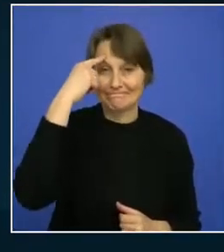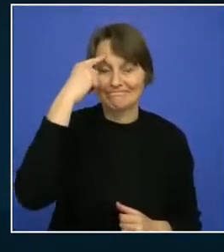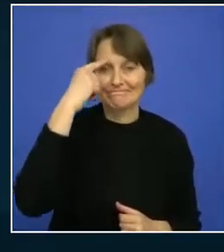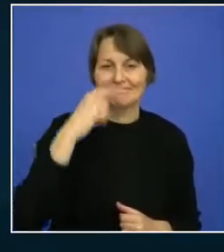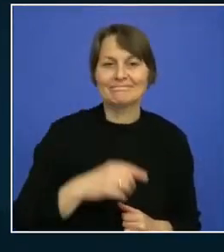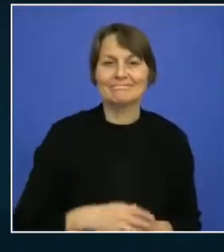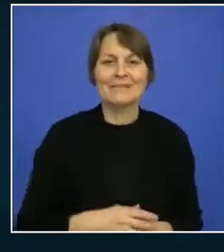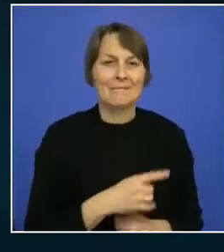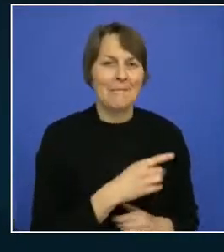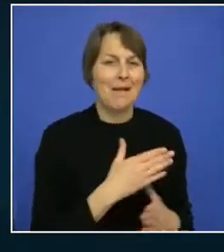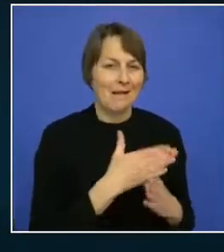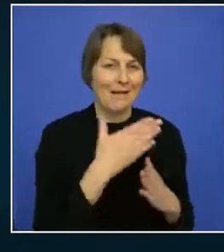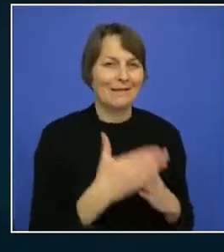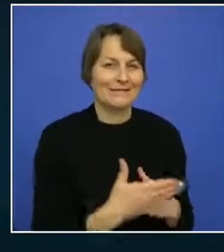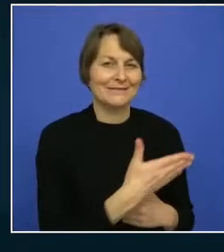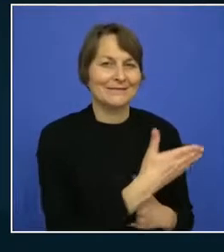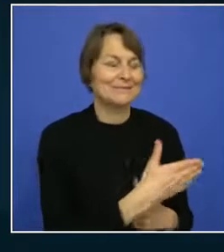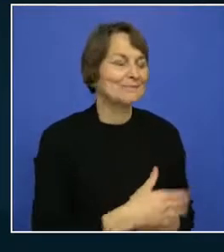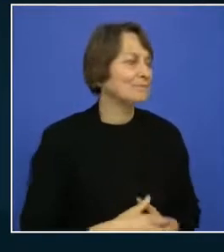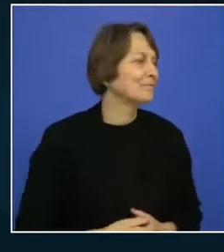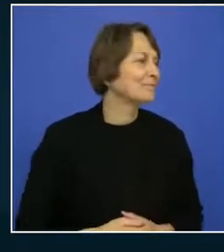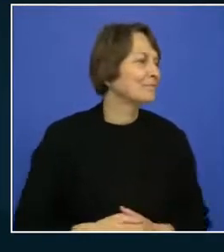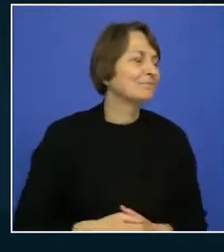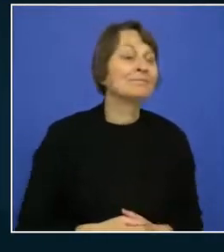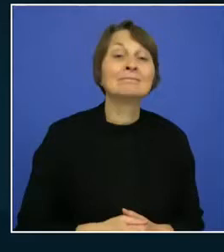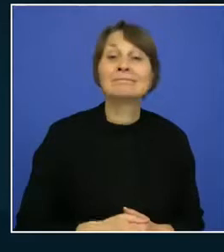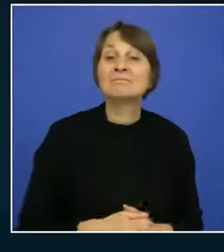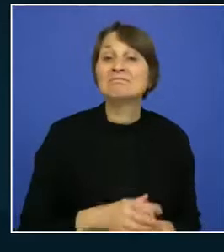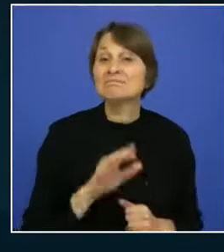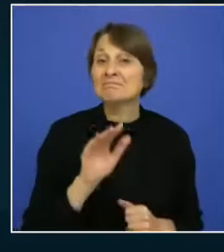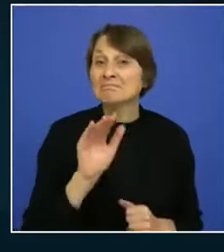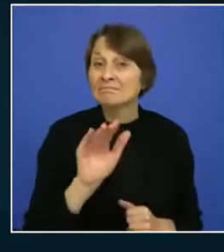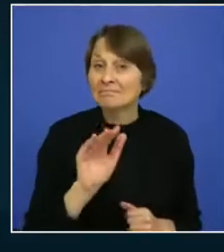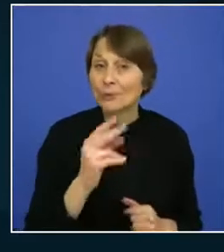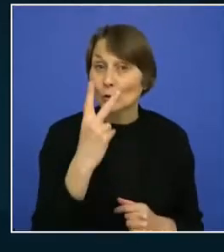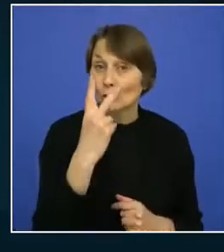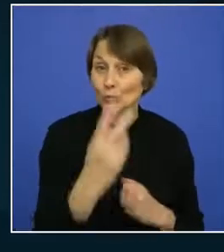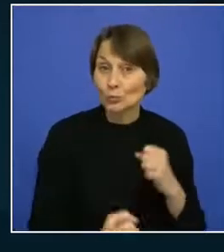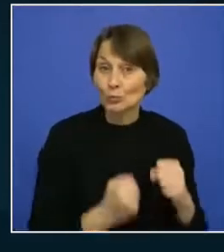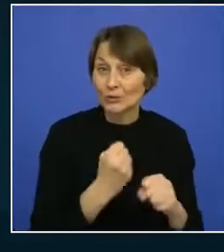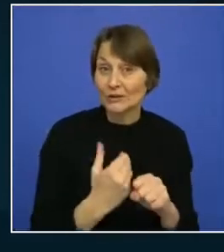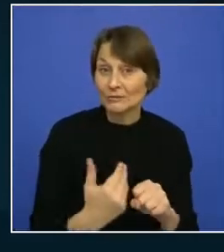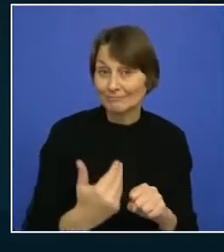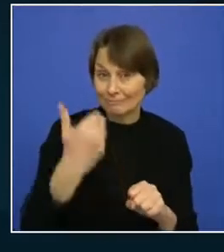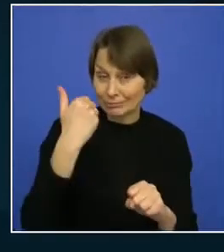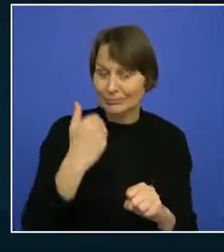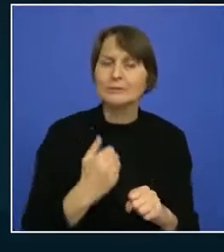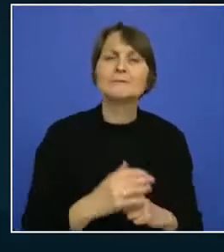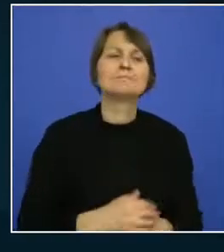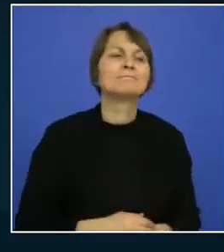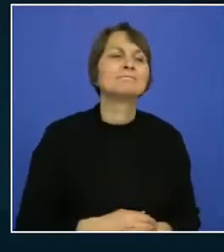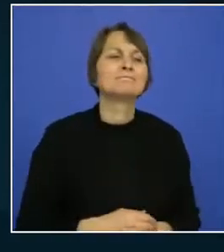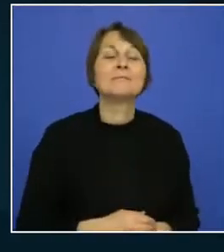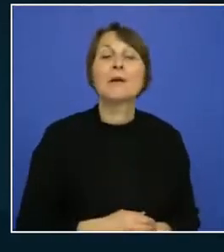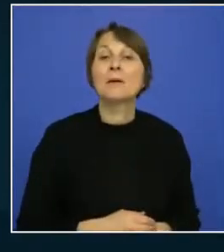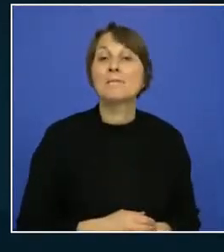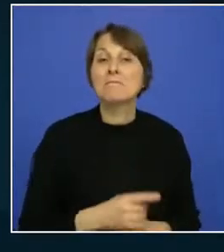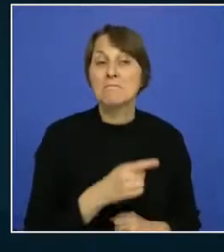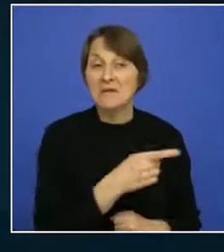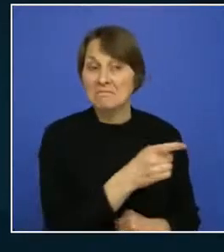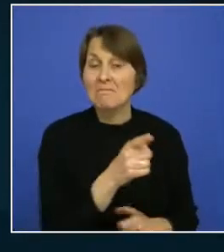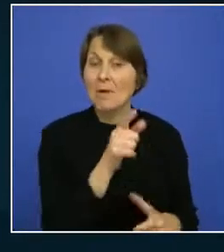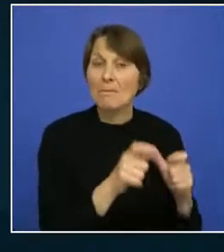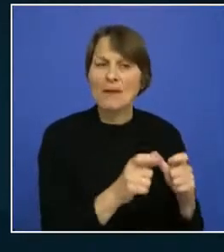this. And 2 years ago, when I started talking to people about conservation,